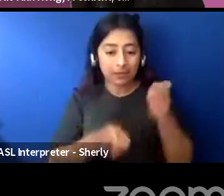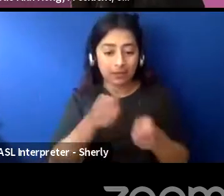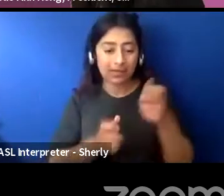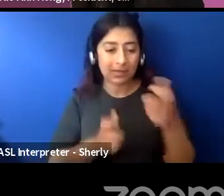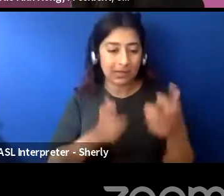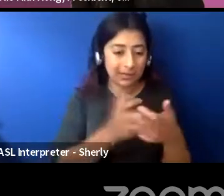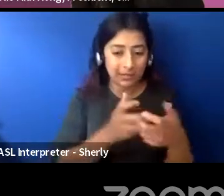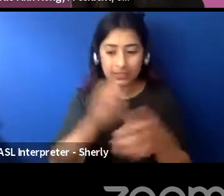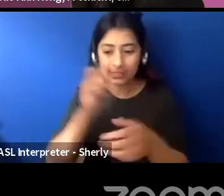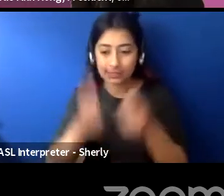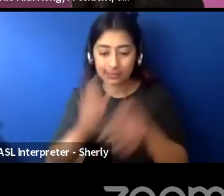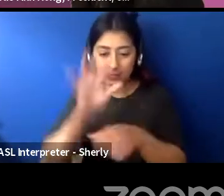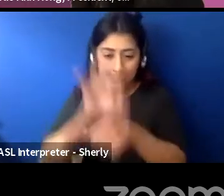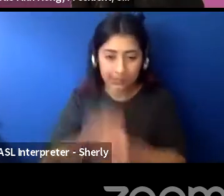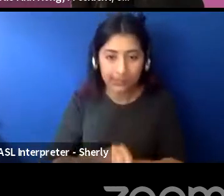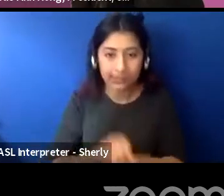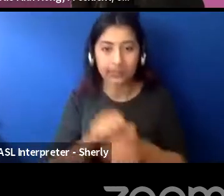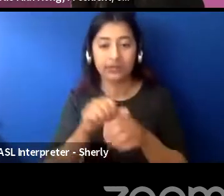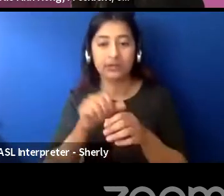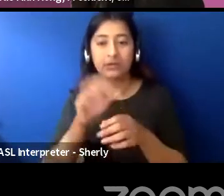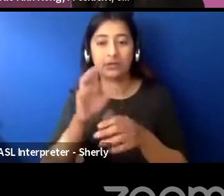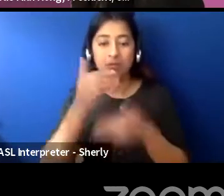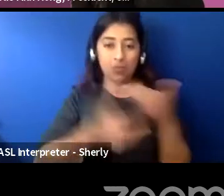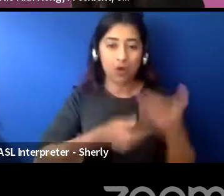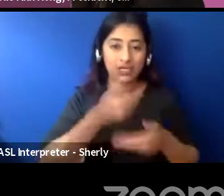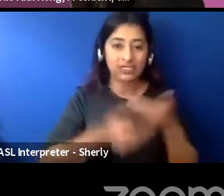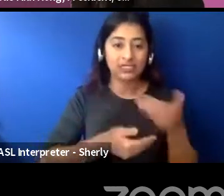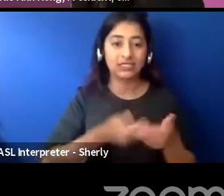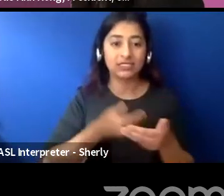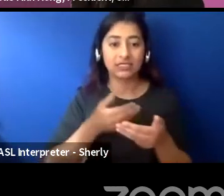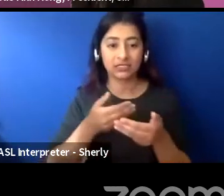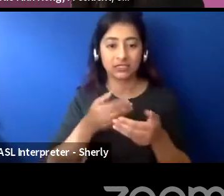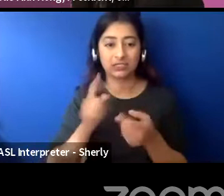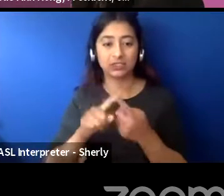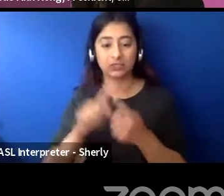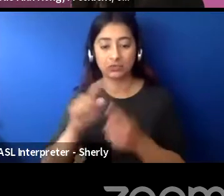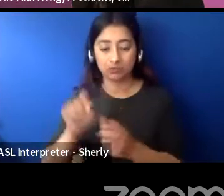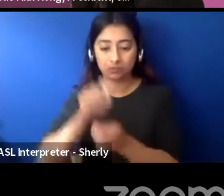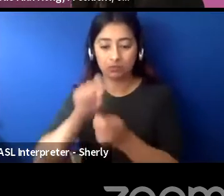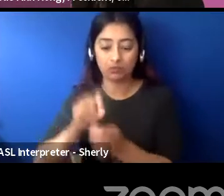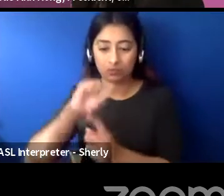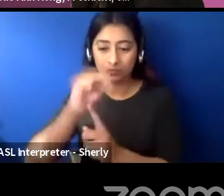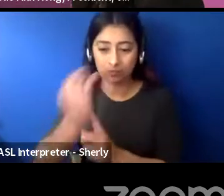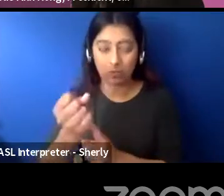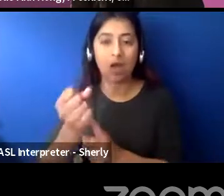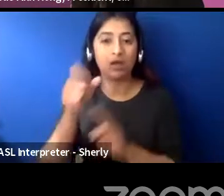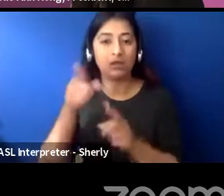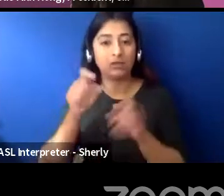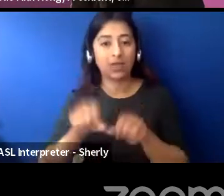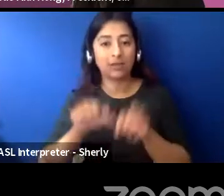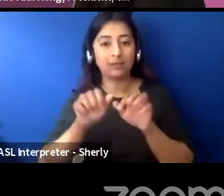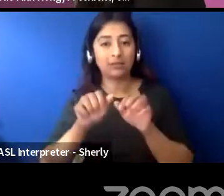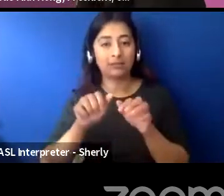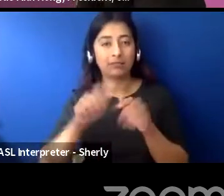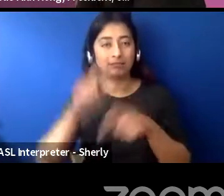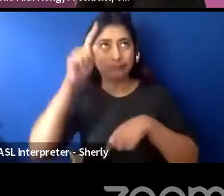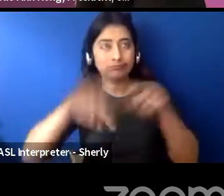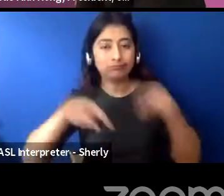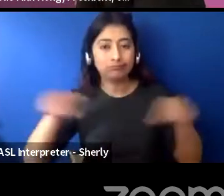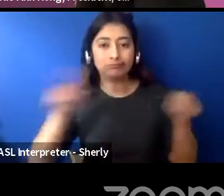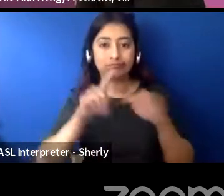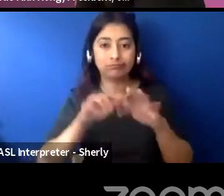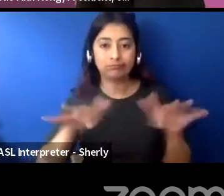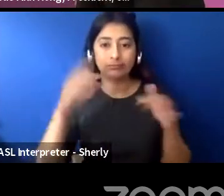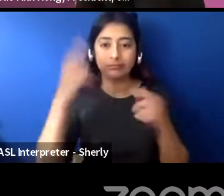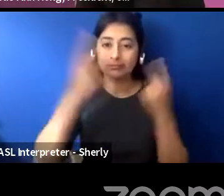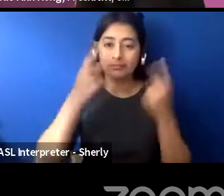tailor strategically or process to specific circumstances, and be diverse. The ability to consider